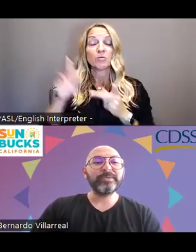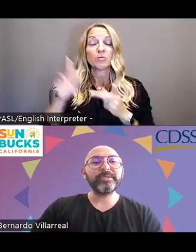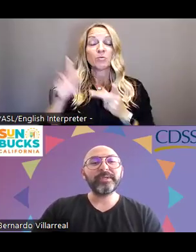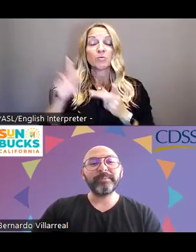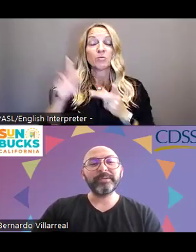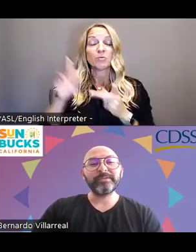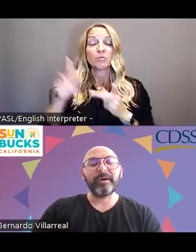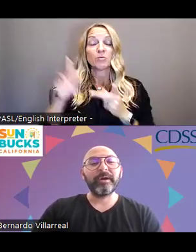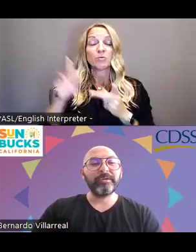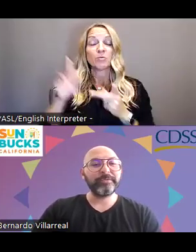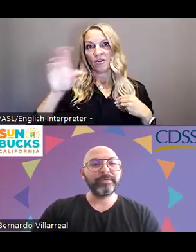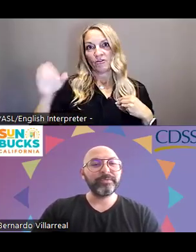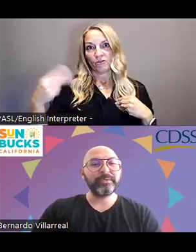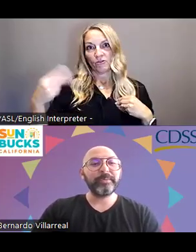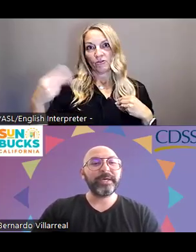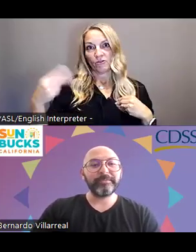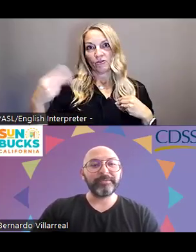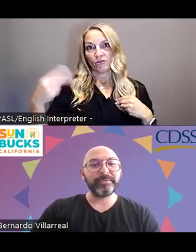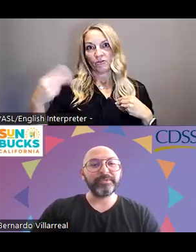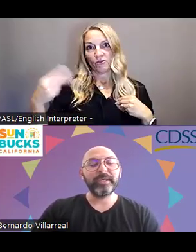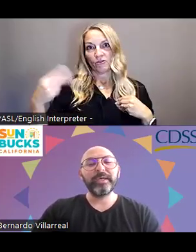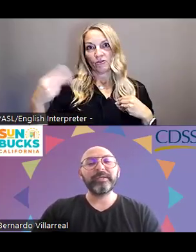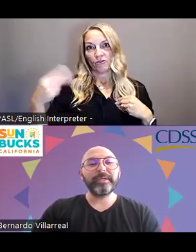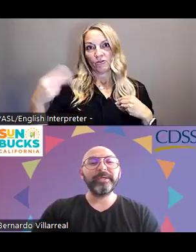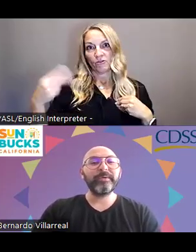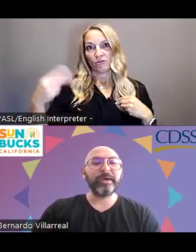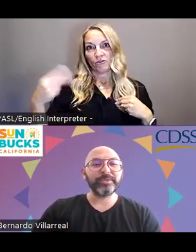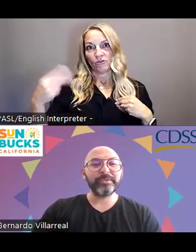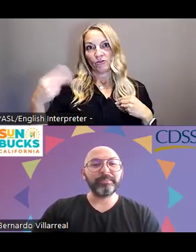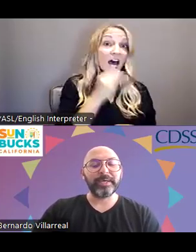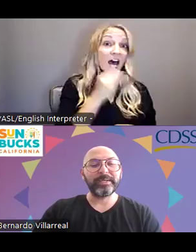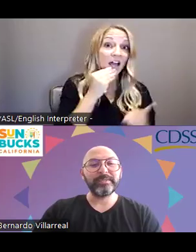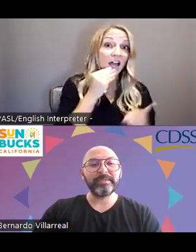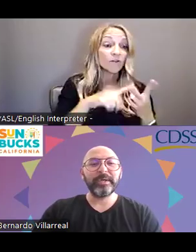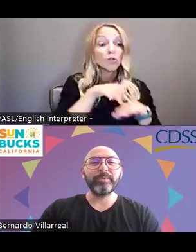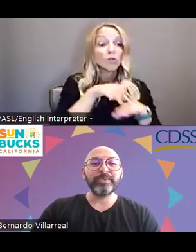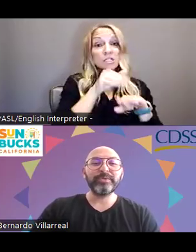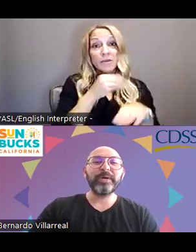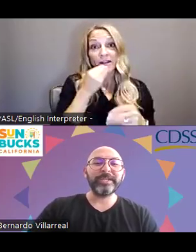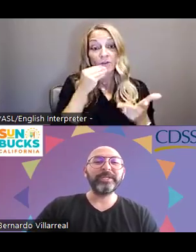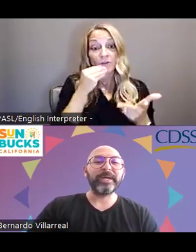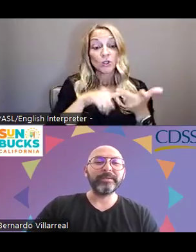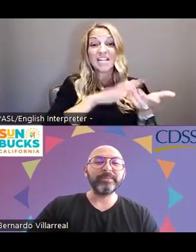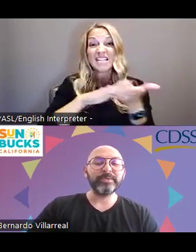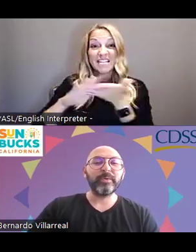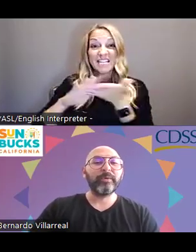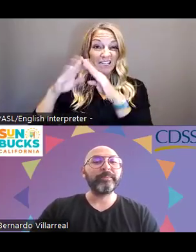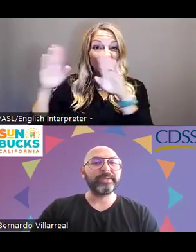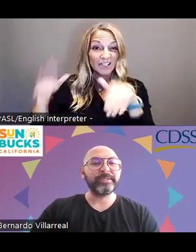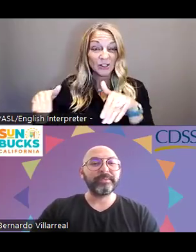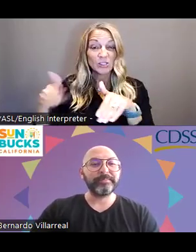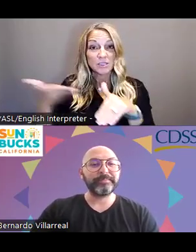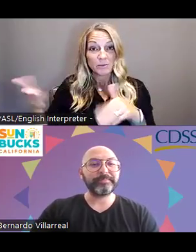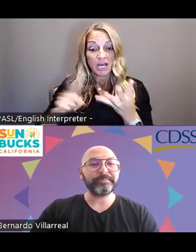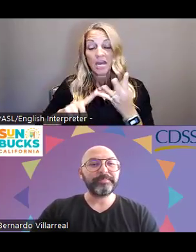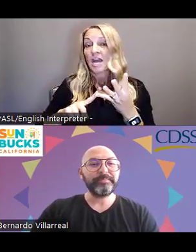Families cannot use Sunbucks on hot foods, pet foods, cleaning or household supplies, personal hygiene items,